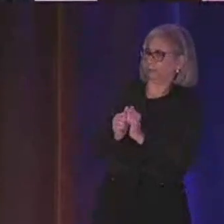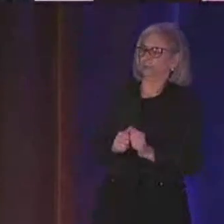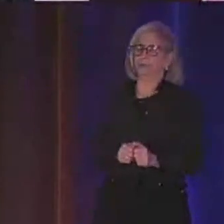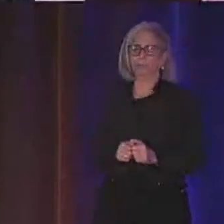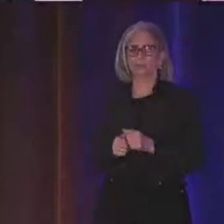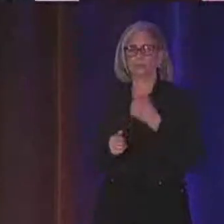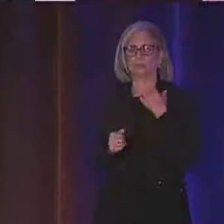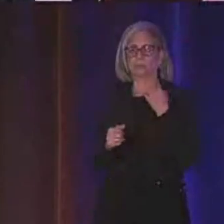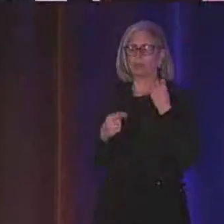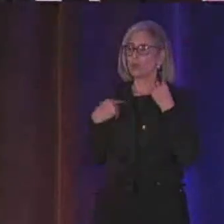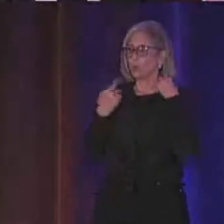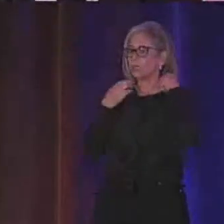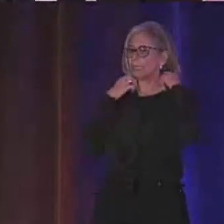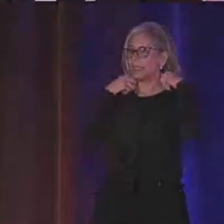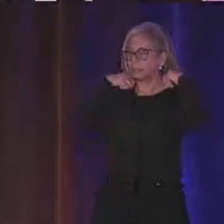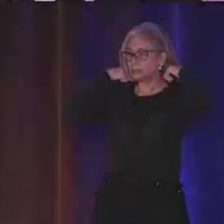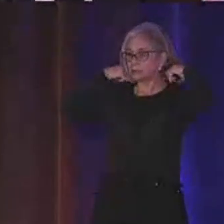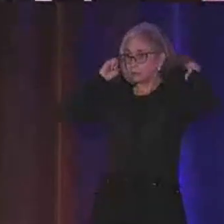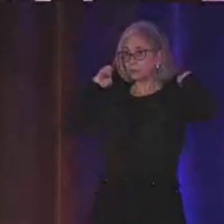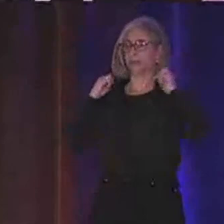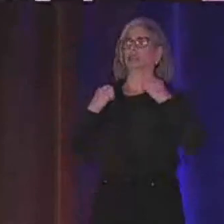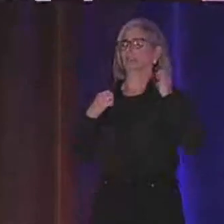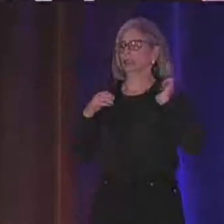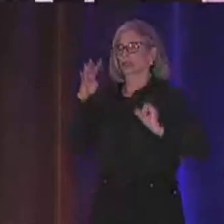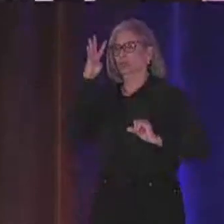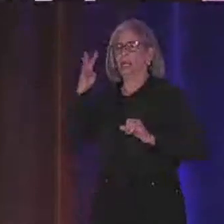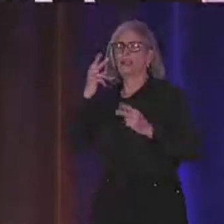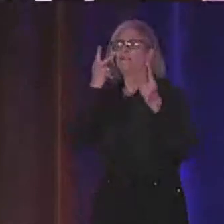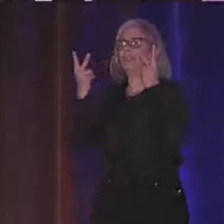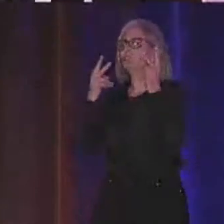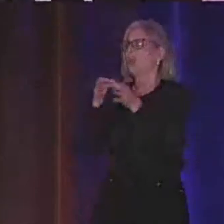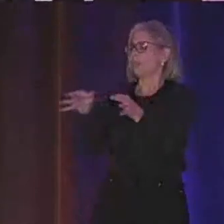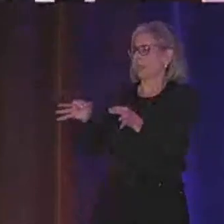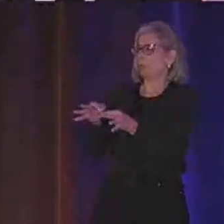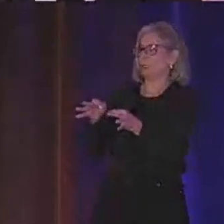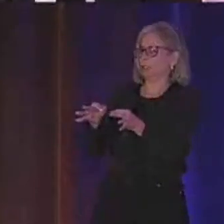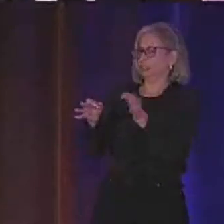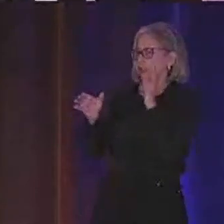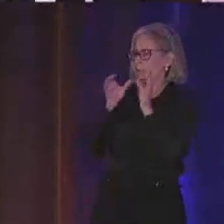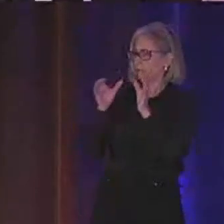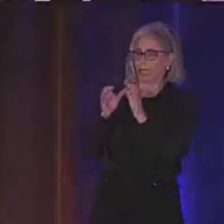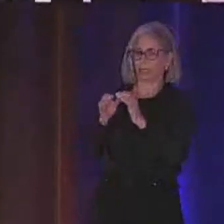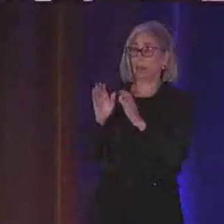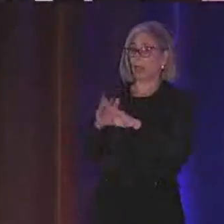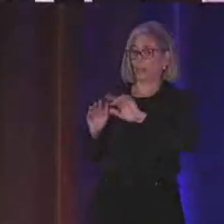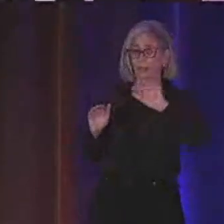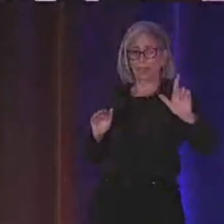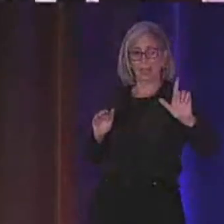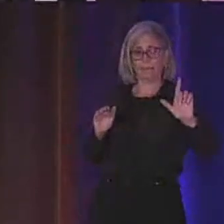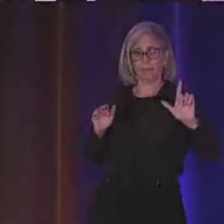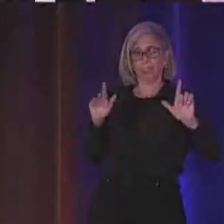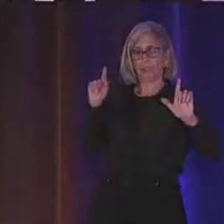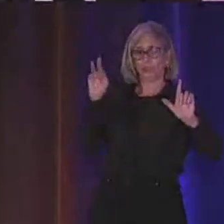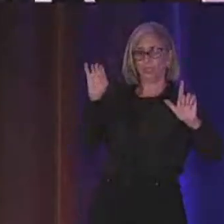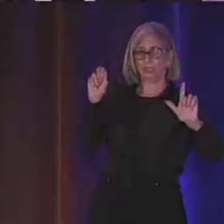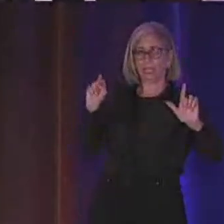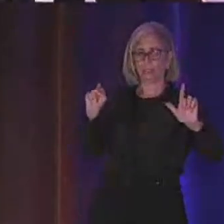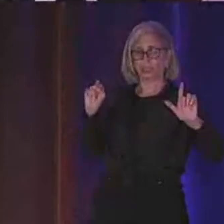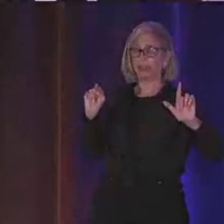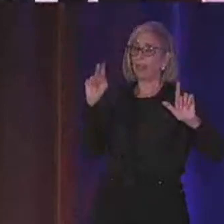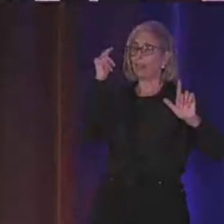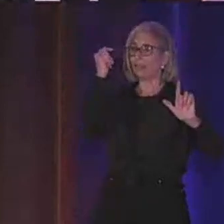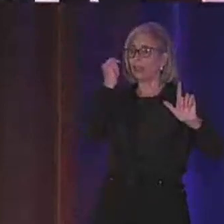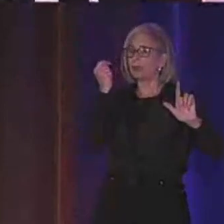So we had to create a visual language to communicate. So on the left, we have transaction streets, Ethereum